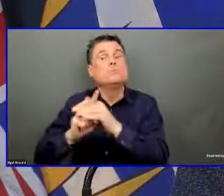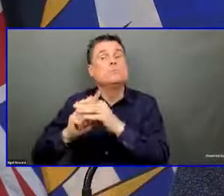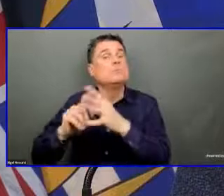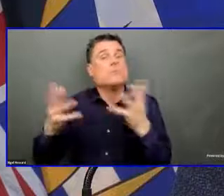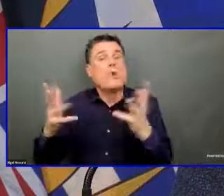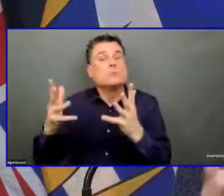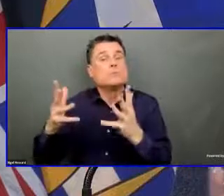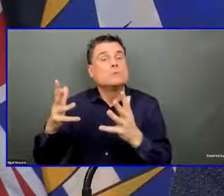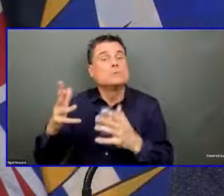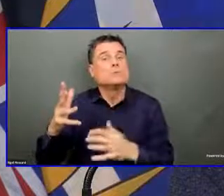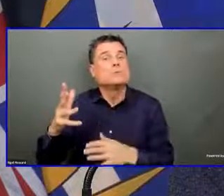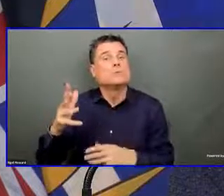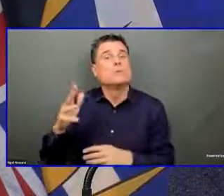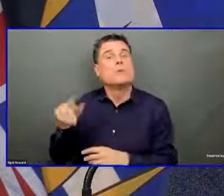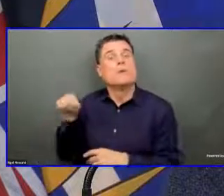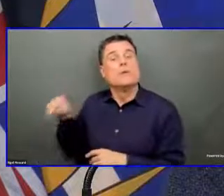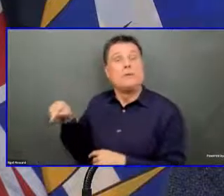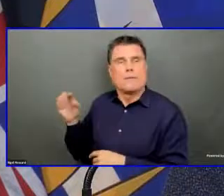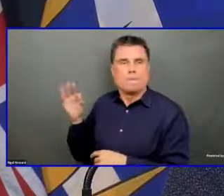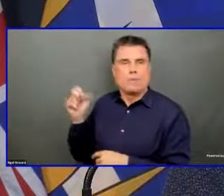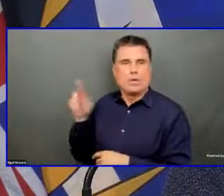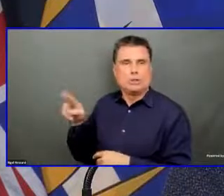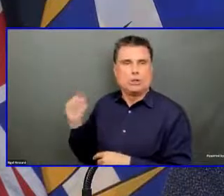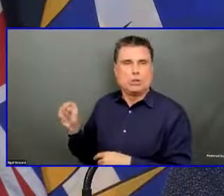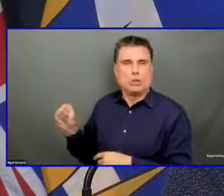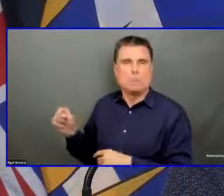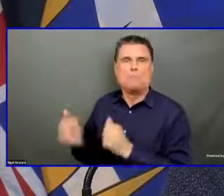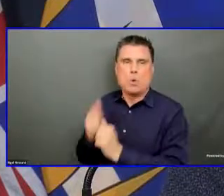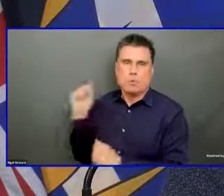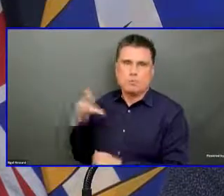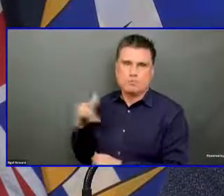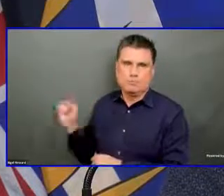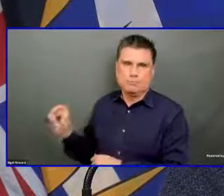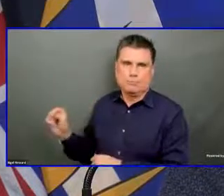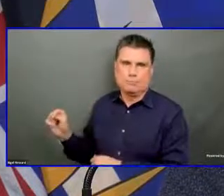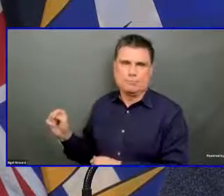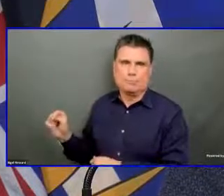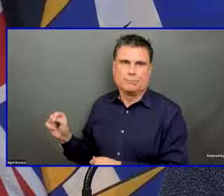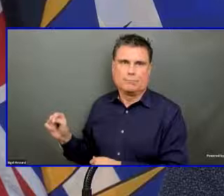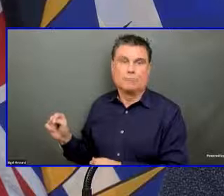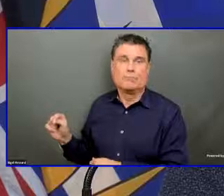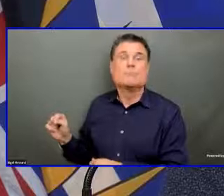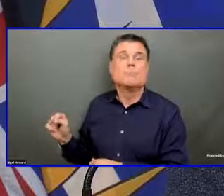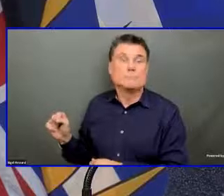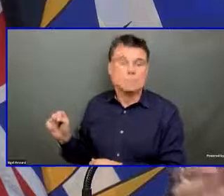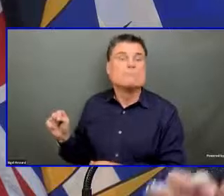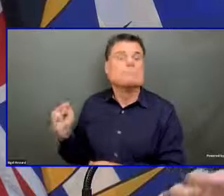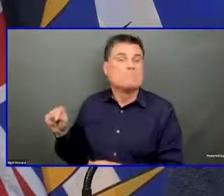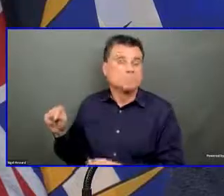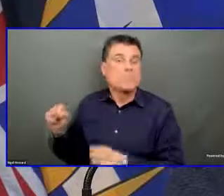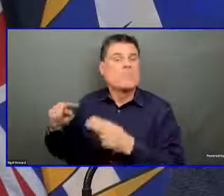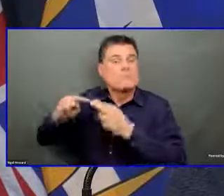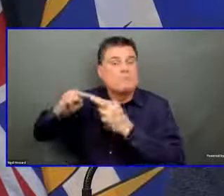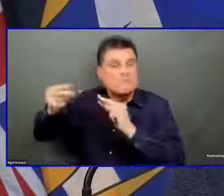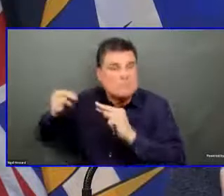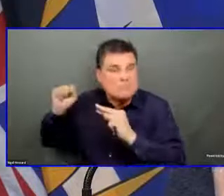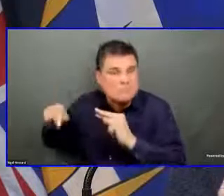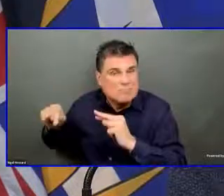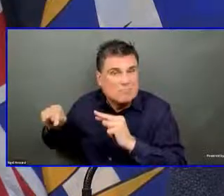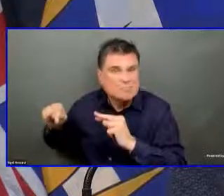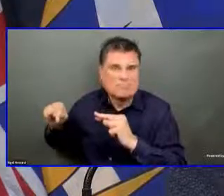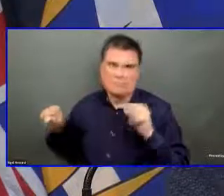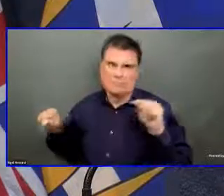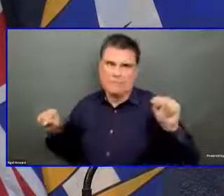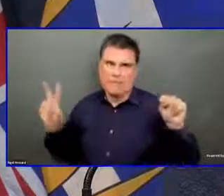our cases of the virus spreading in the community right now. So that is important for us to know. Those are the places we need to